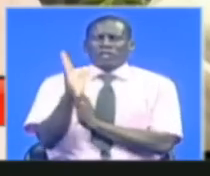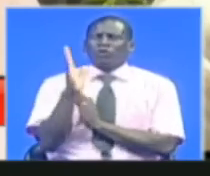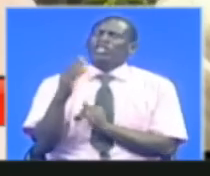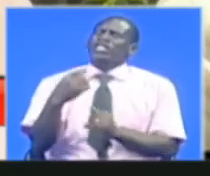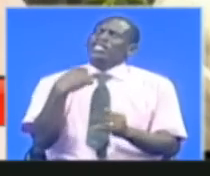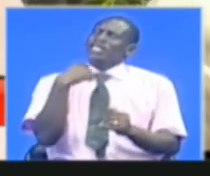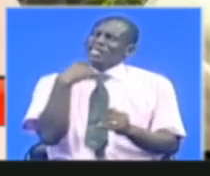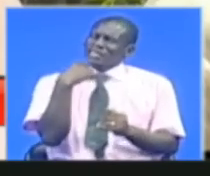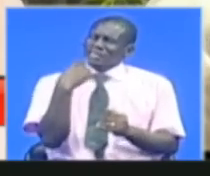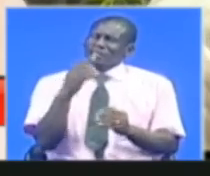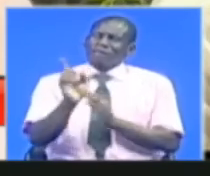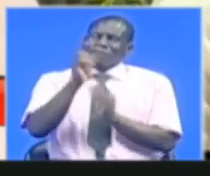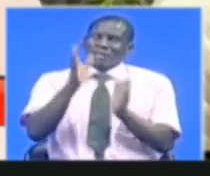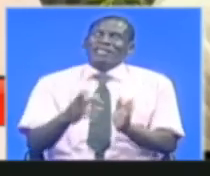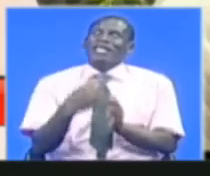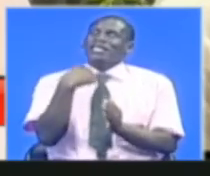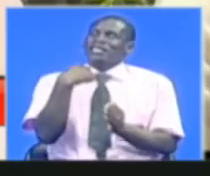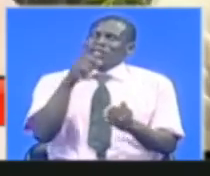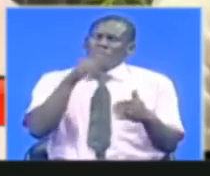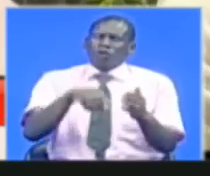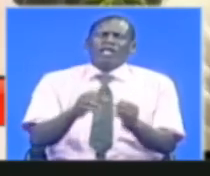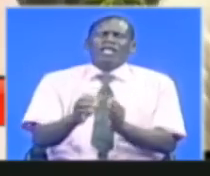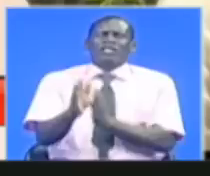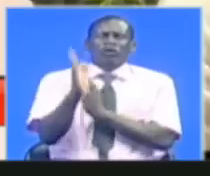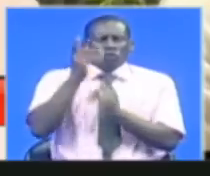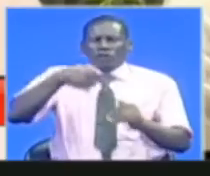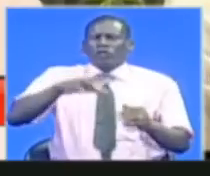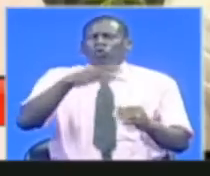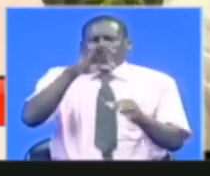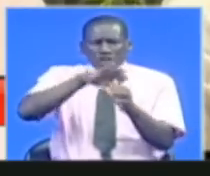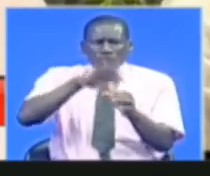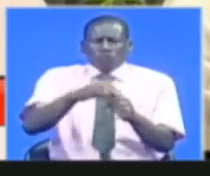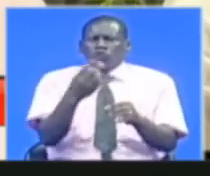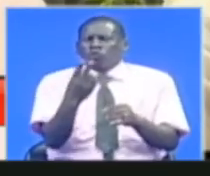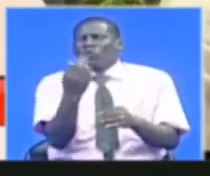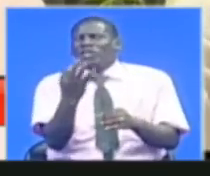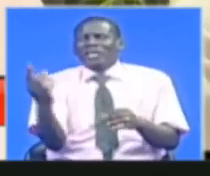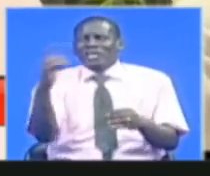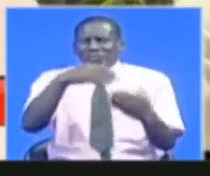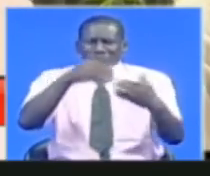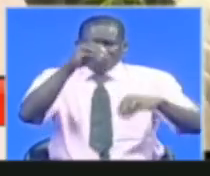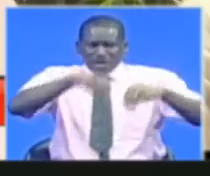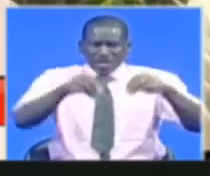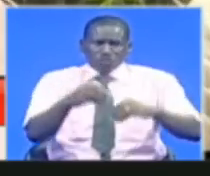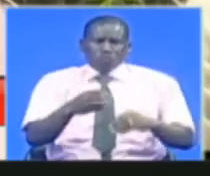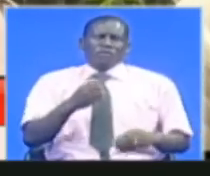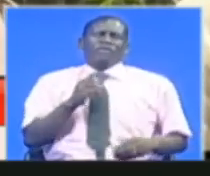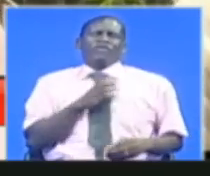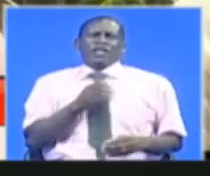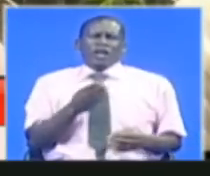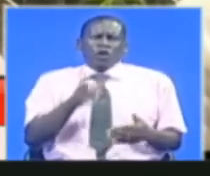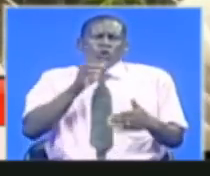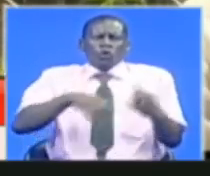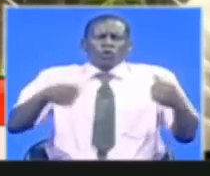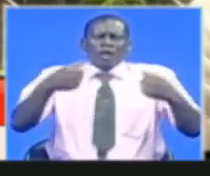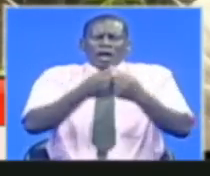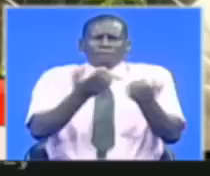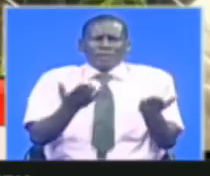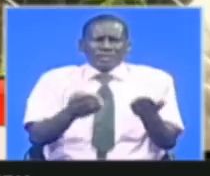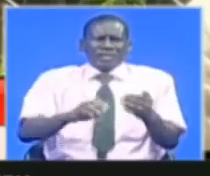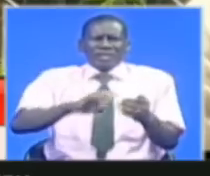for us to go and vote. Even 2-3 days before that, we are really scared what is going to happen in